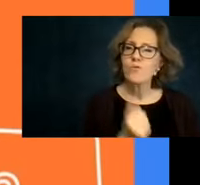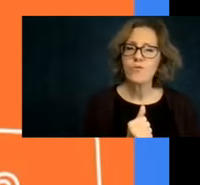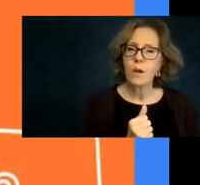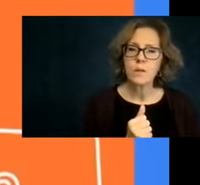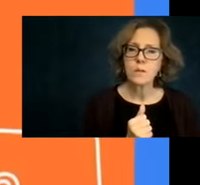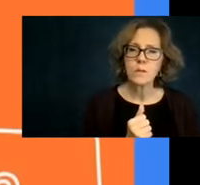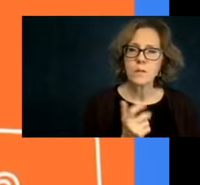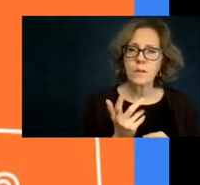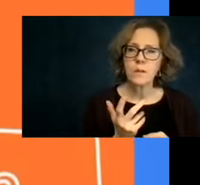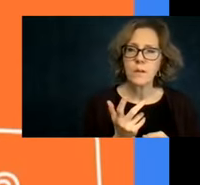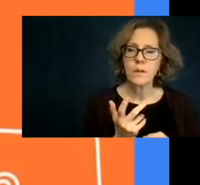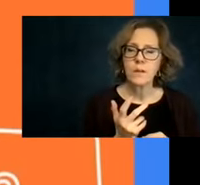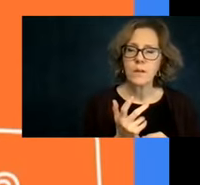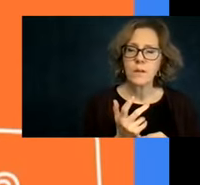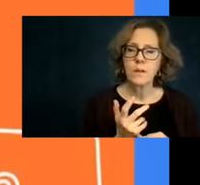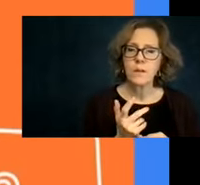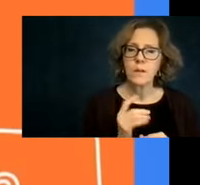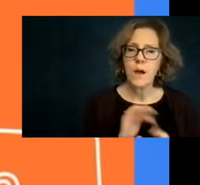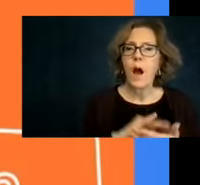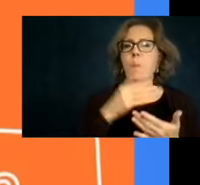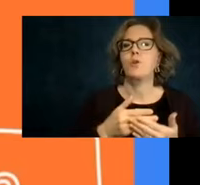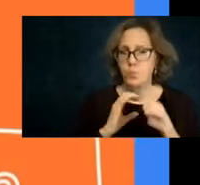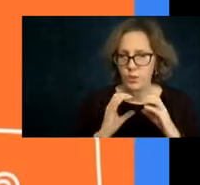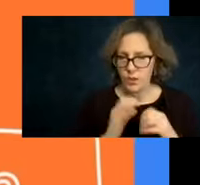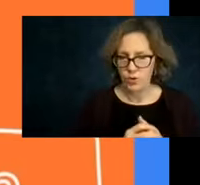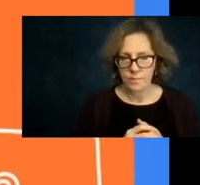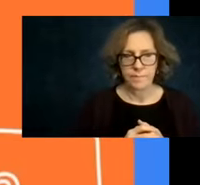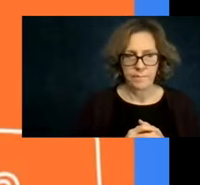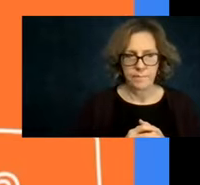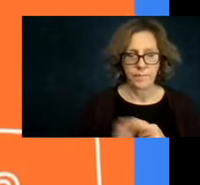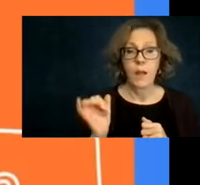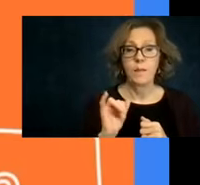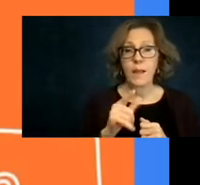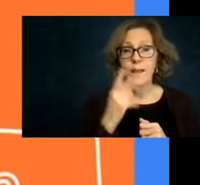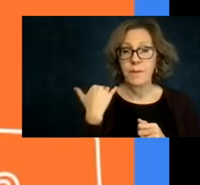communication. Like it was said in the SDM